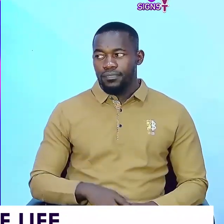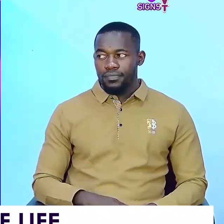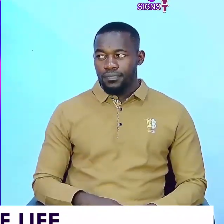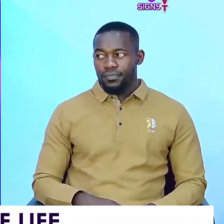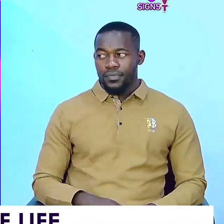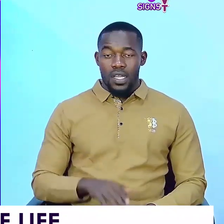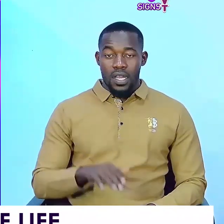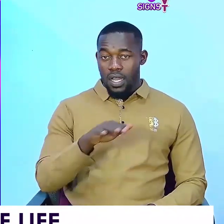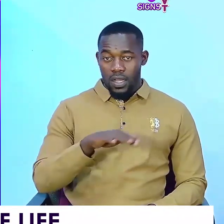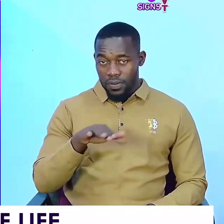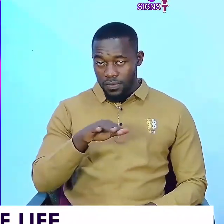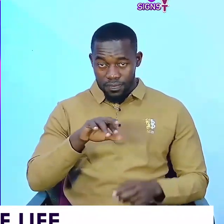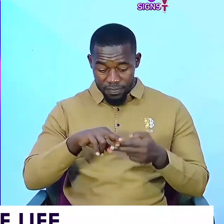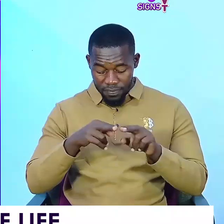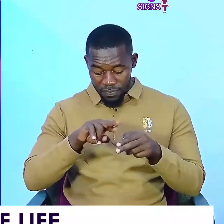a relationship, I believe,